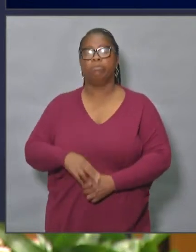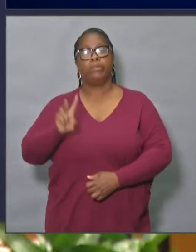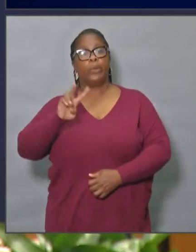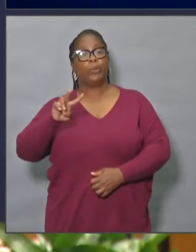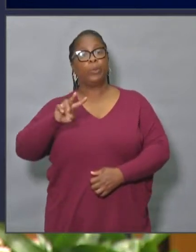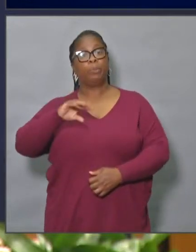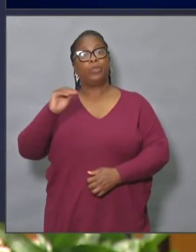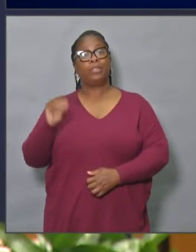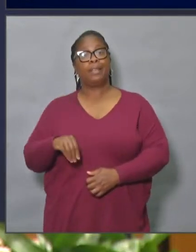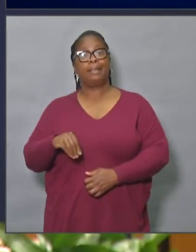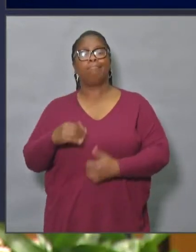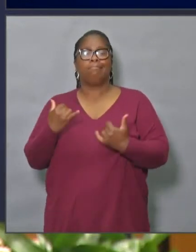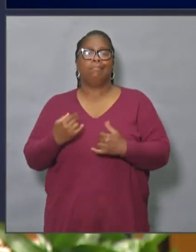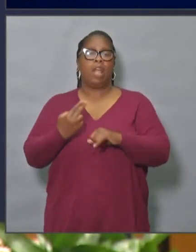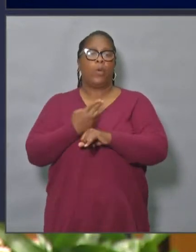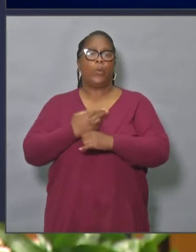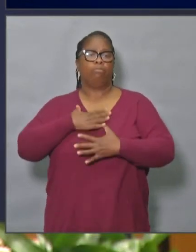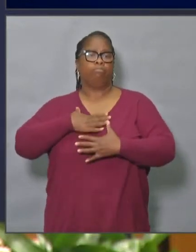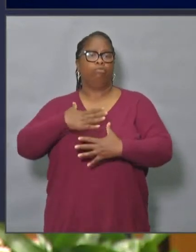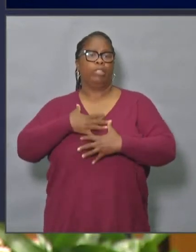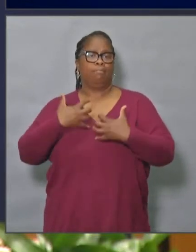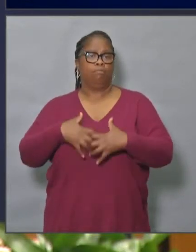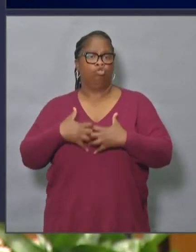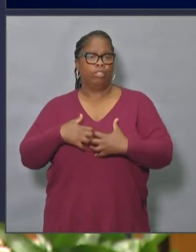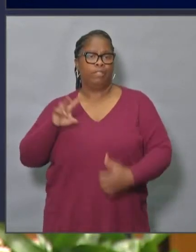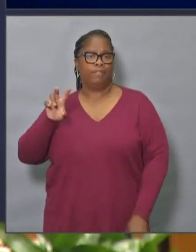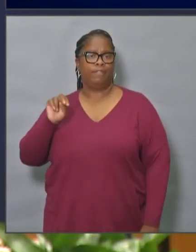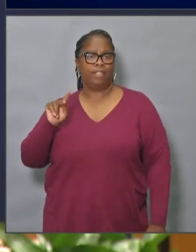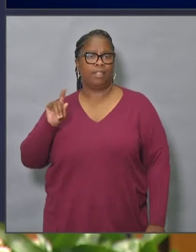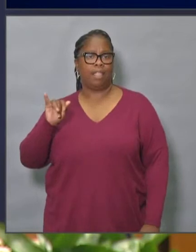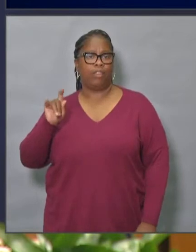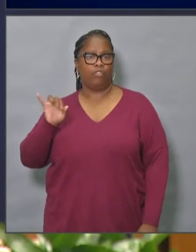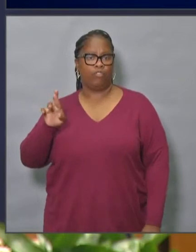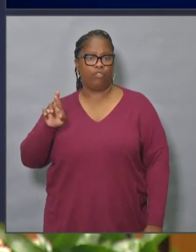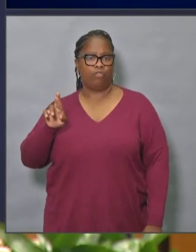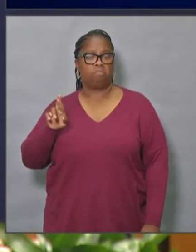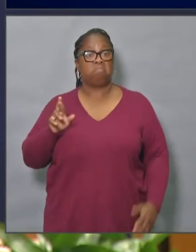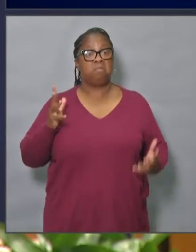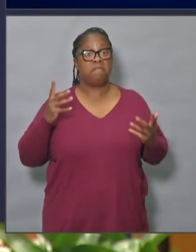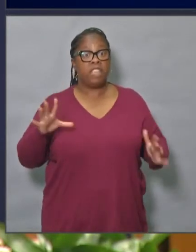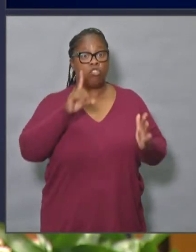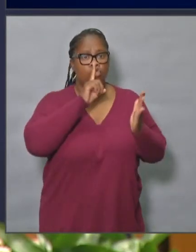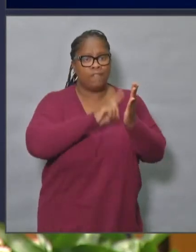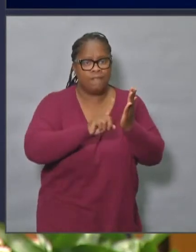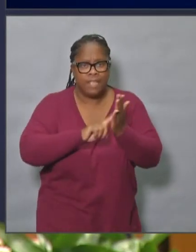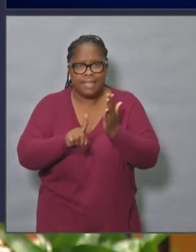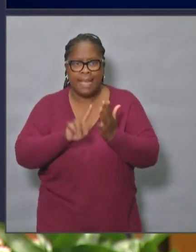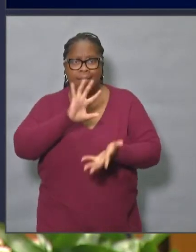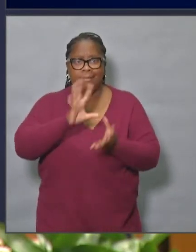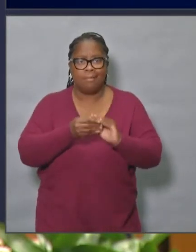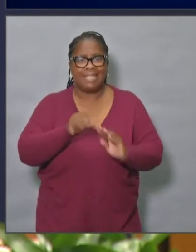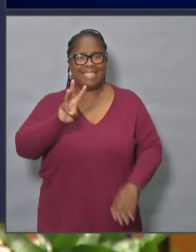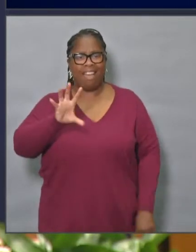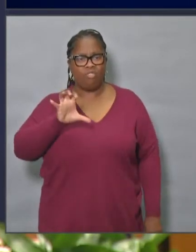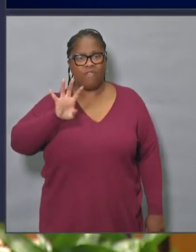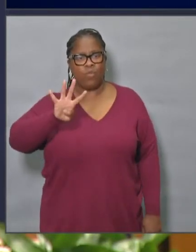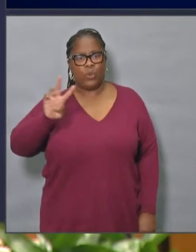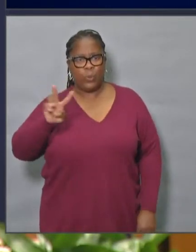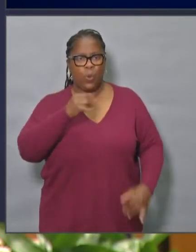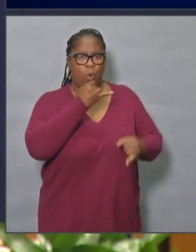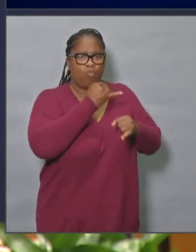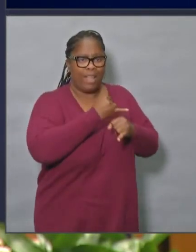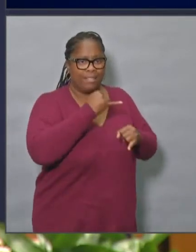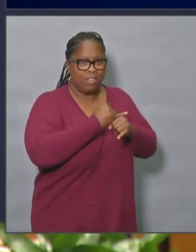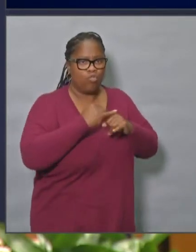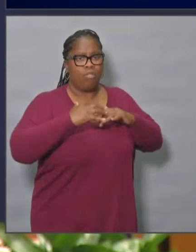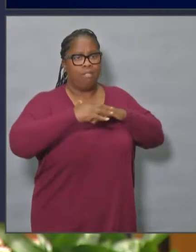people hospitalized are on ventilators. We have investigated a total of 642 residential